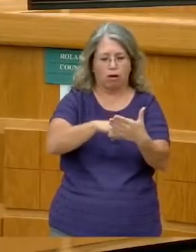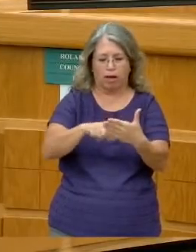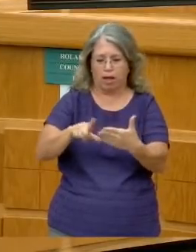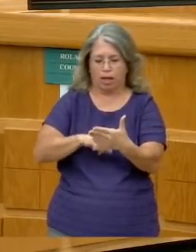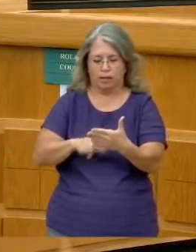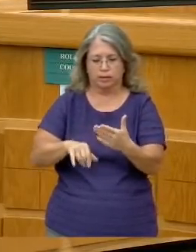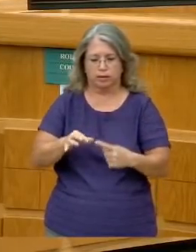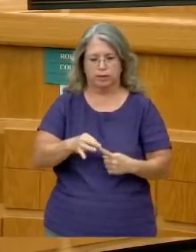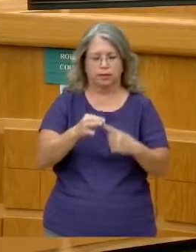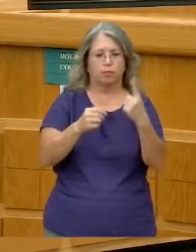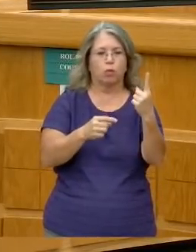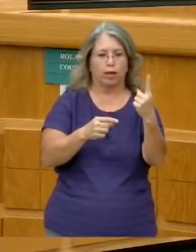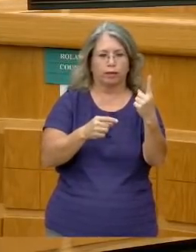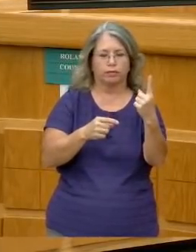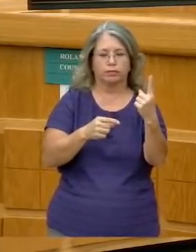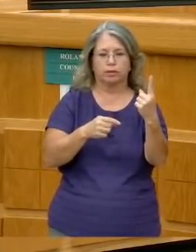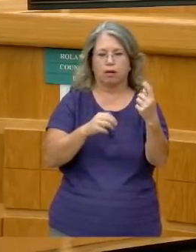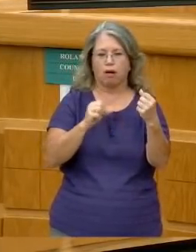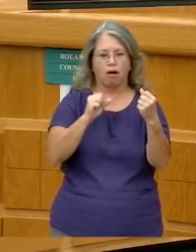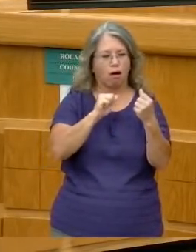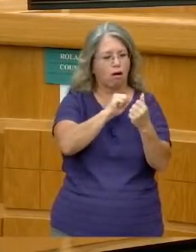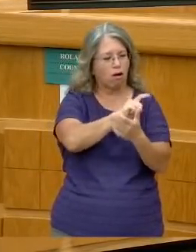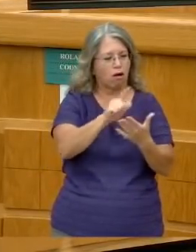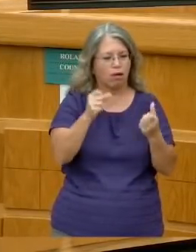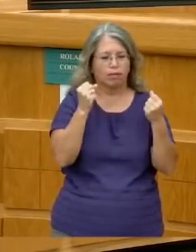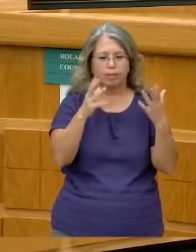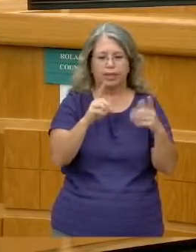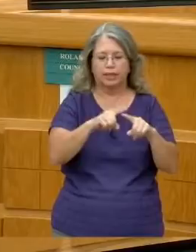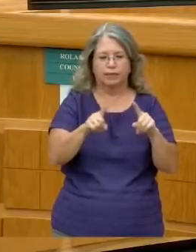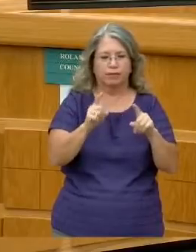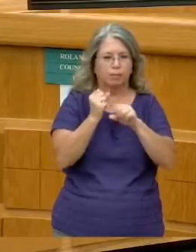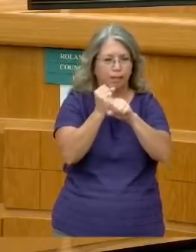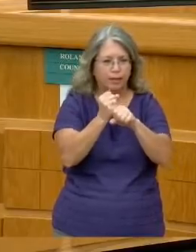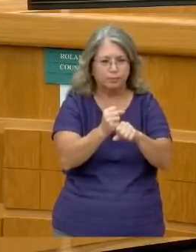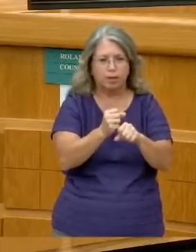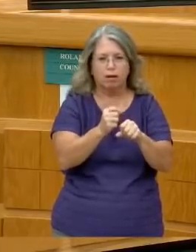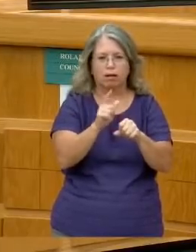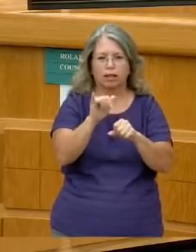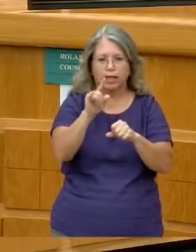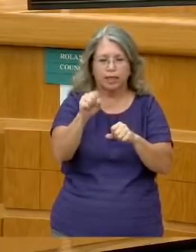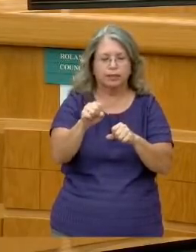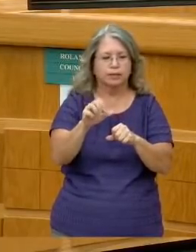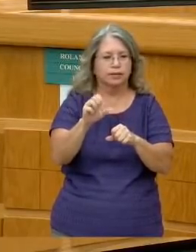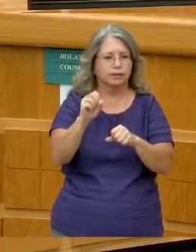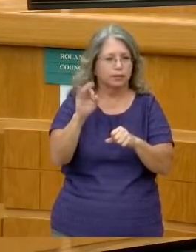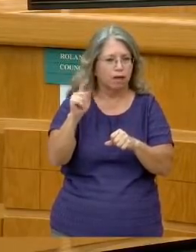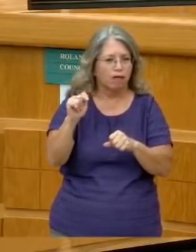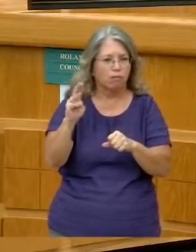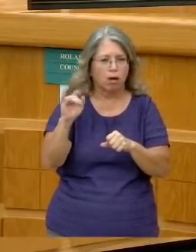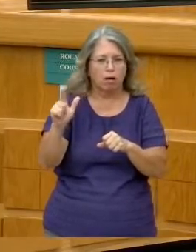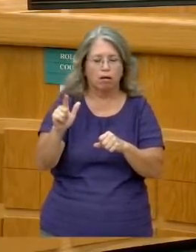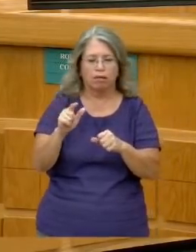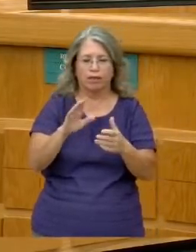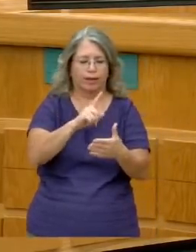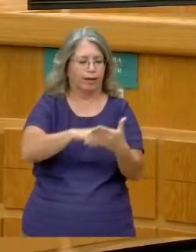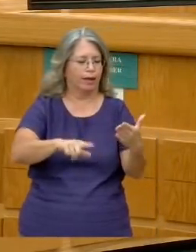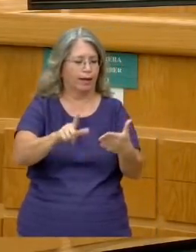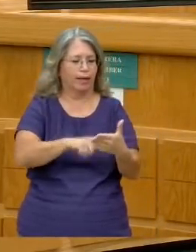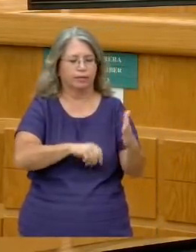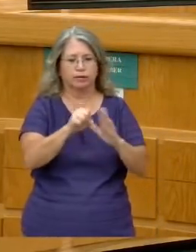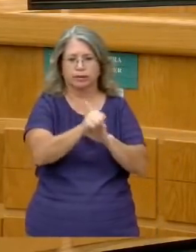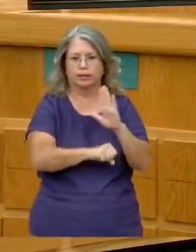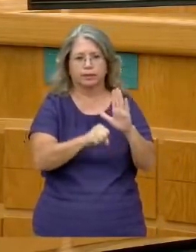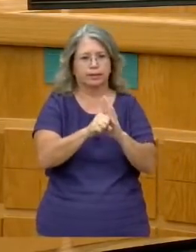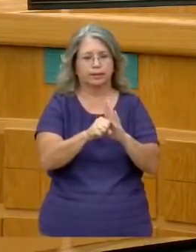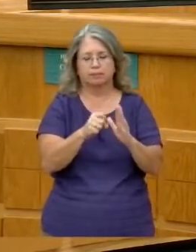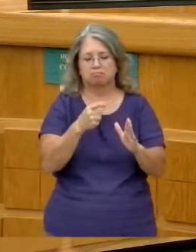many softball and baseball leagues that play in the city, and they canceled all their their season. Basically, they said we're not going to play